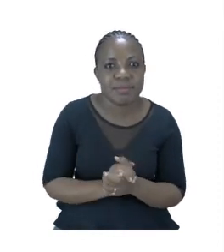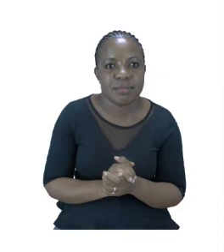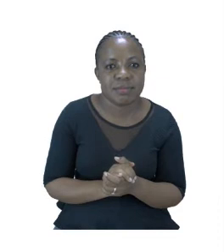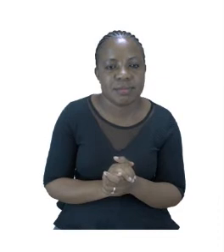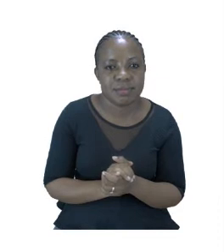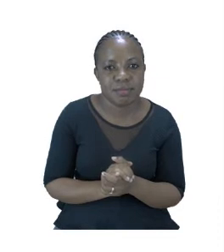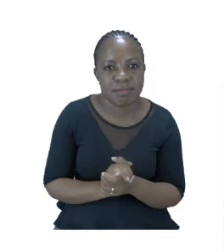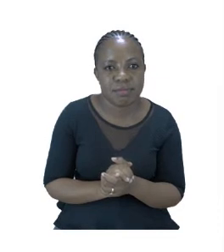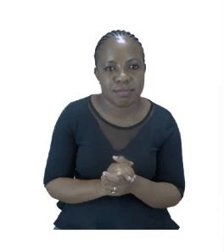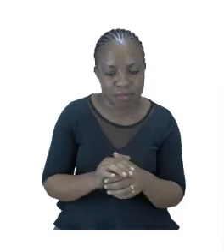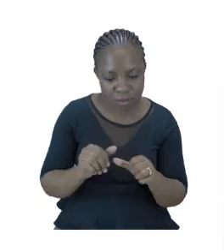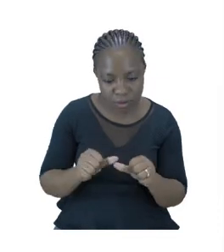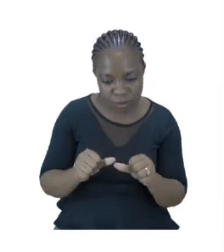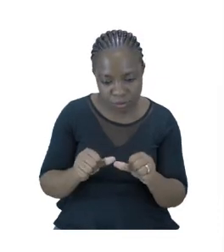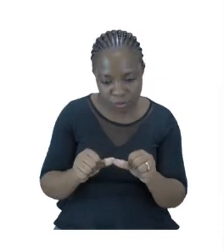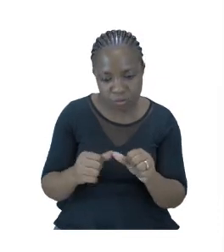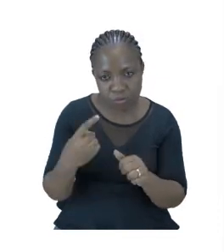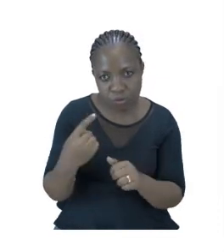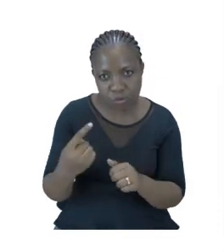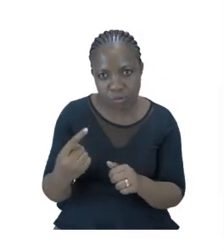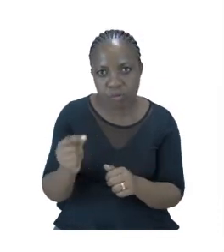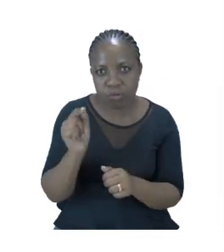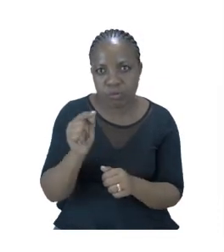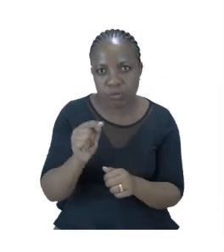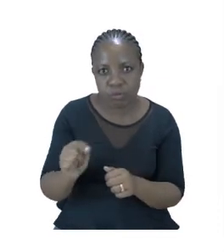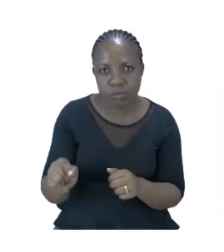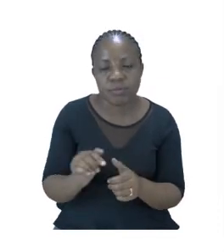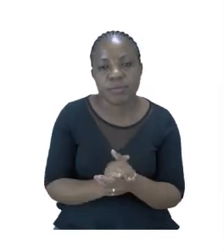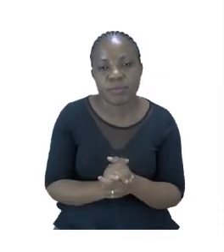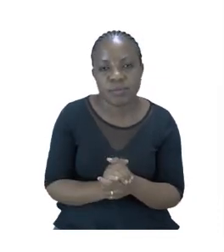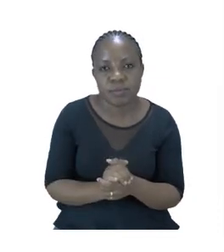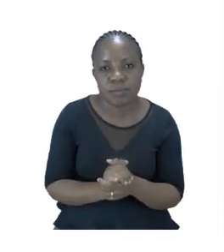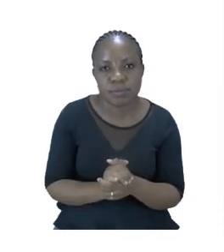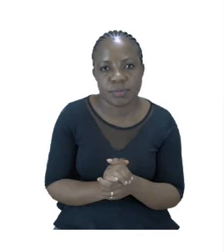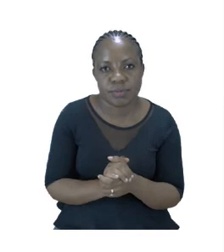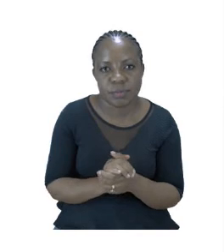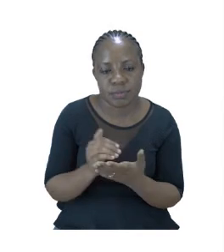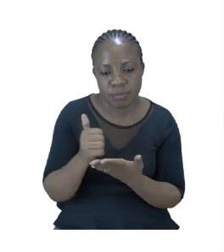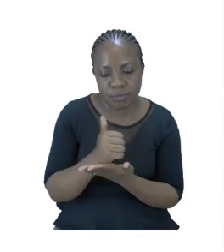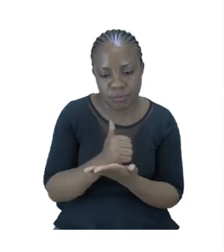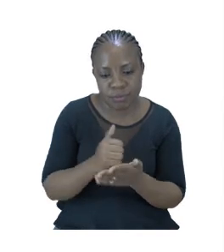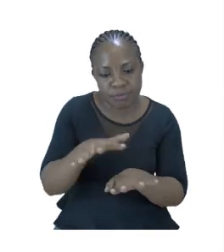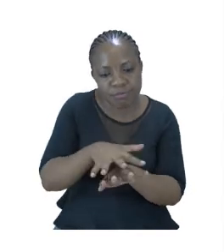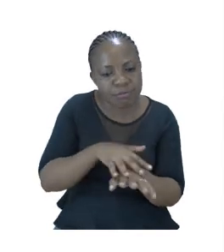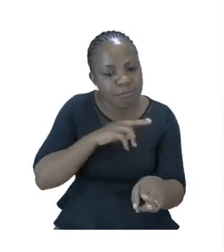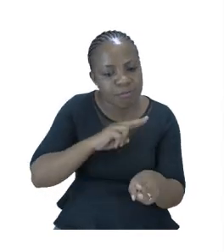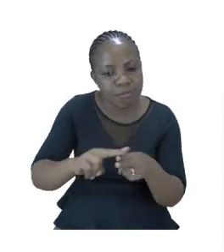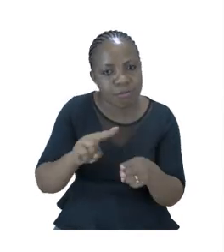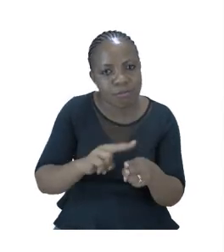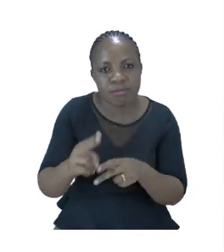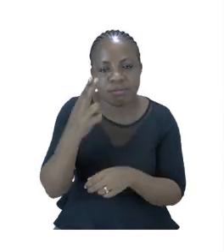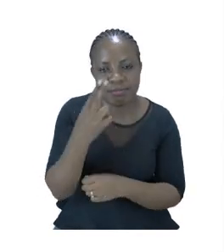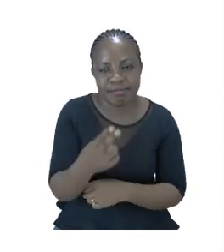to continue by yourselves. Please, please, please take your time. You are also